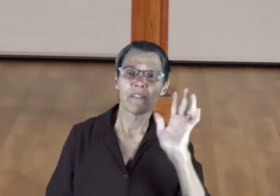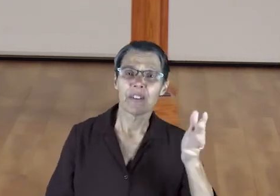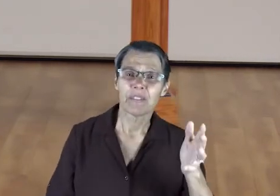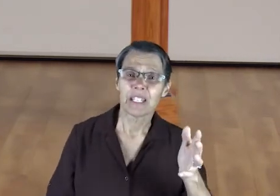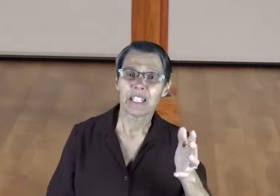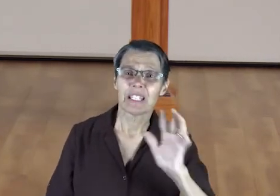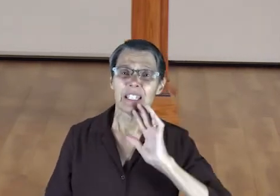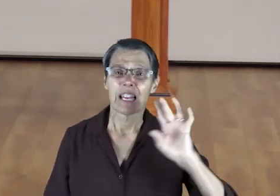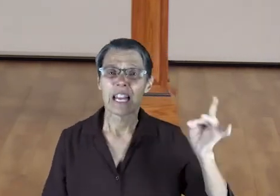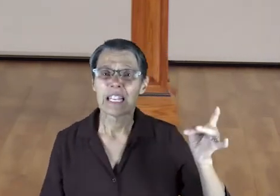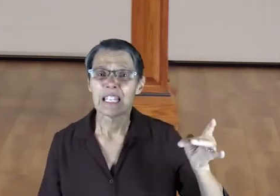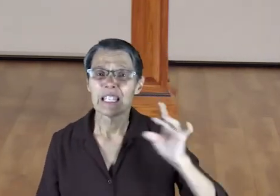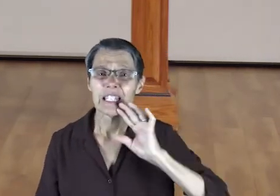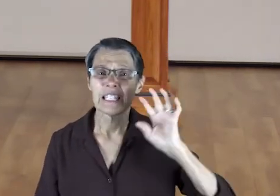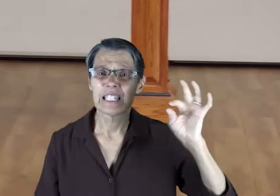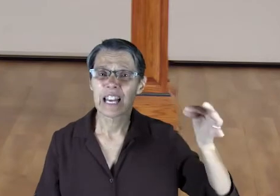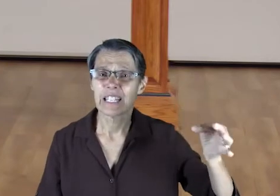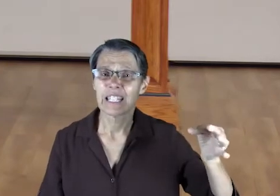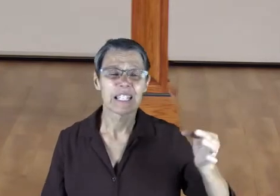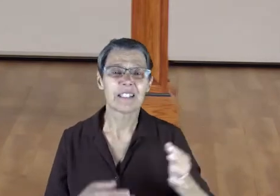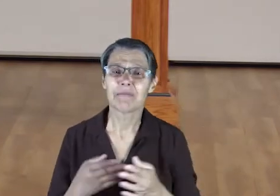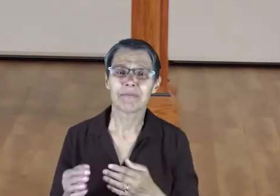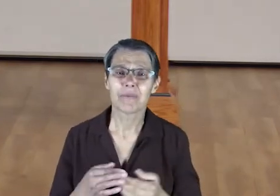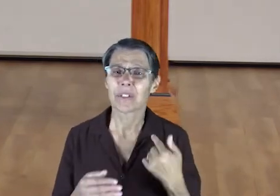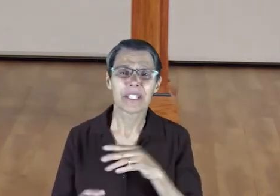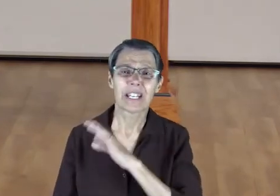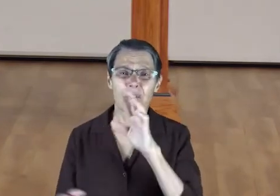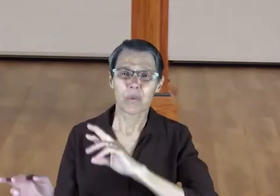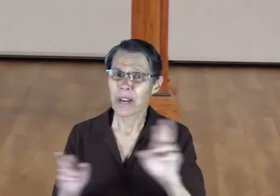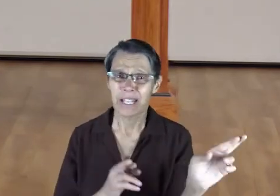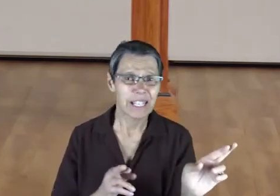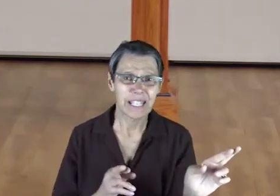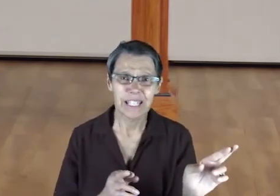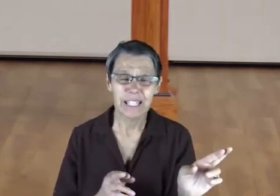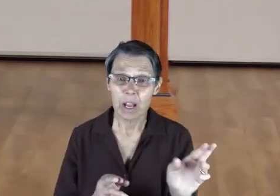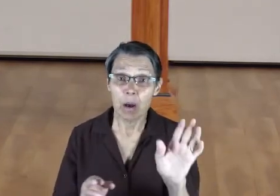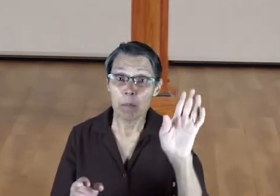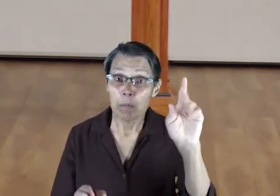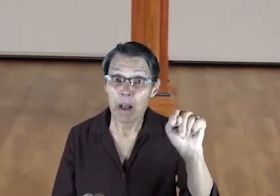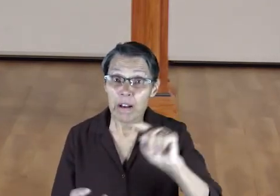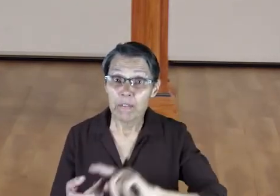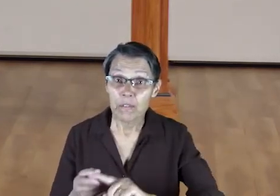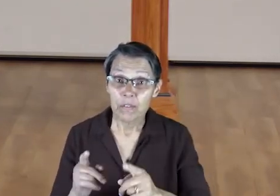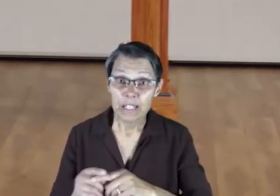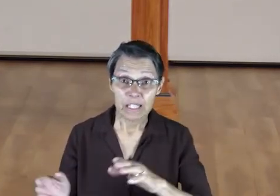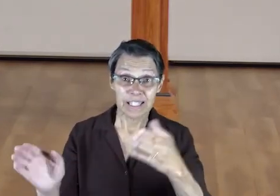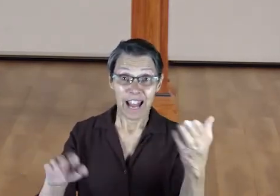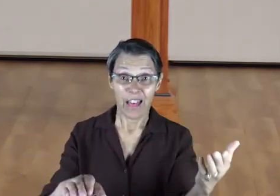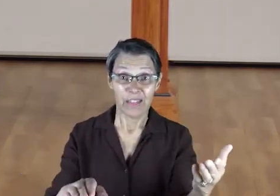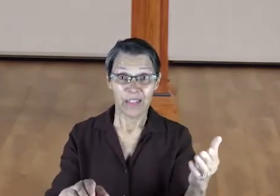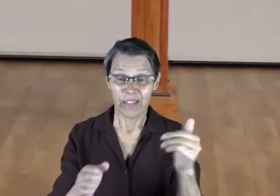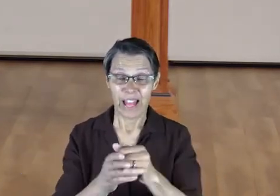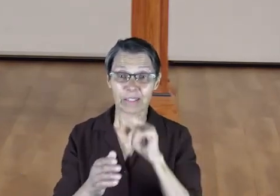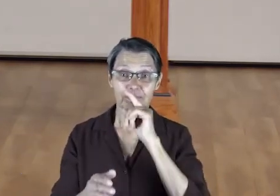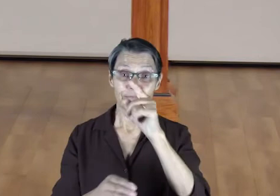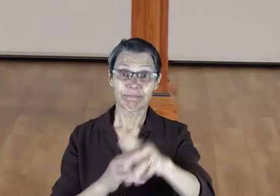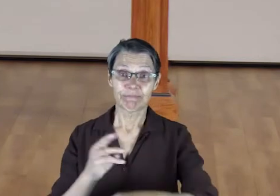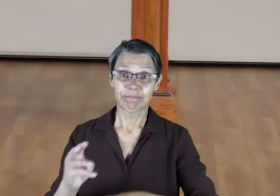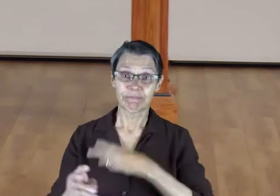40s and 50s, their later life 80s and 90s. We are never ready, but friends, death is a part of our reality. I don't know